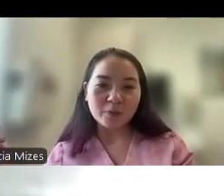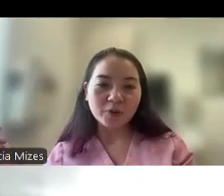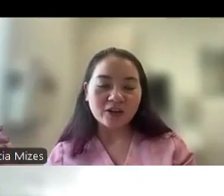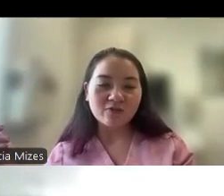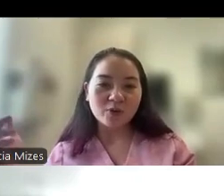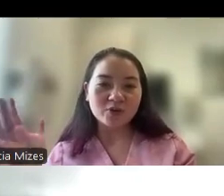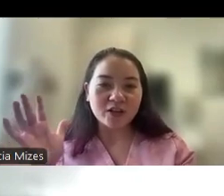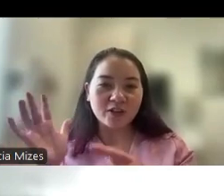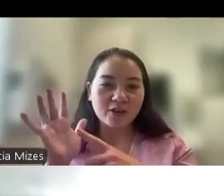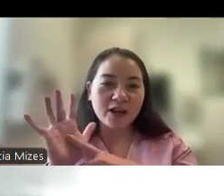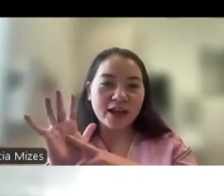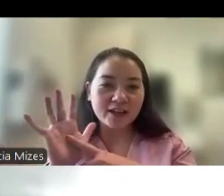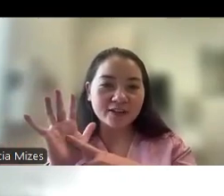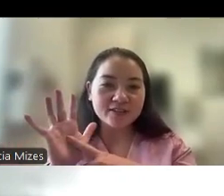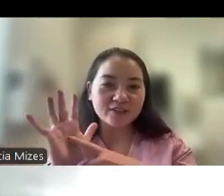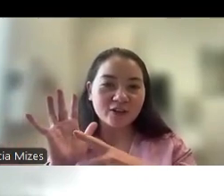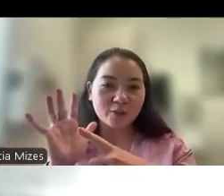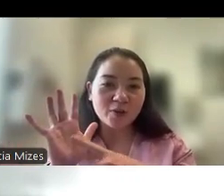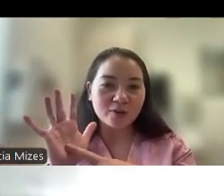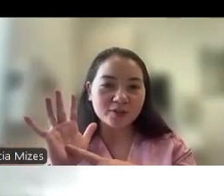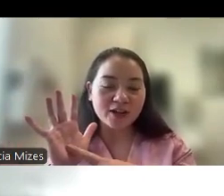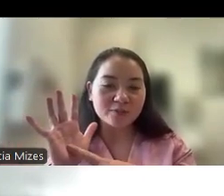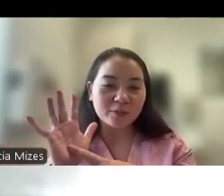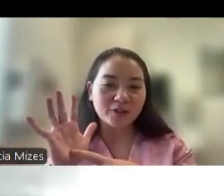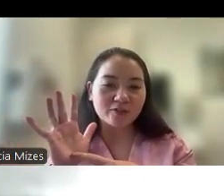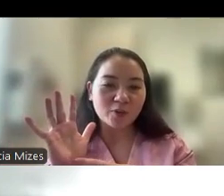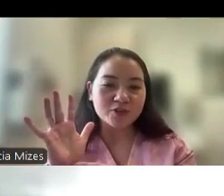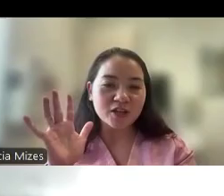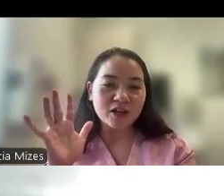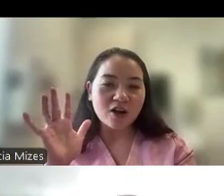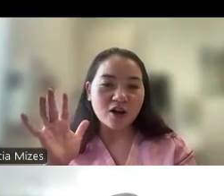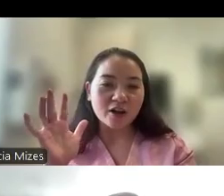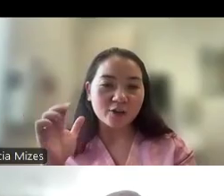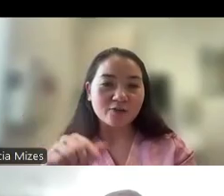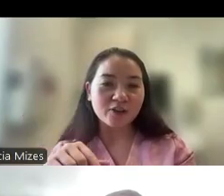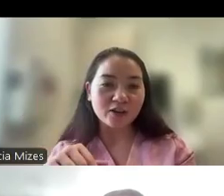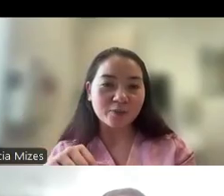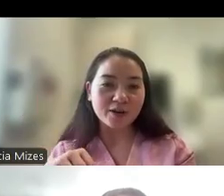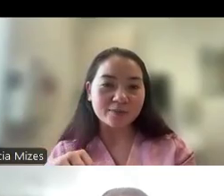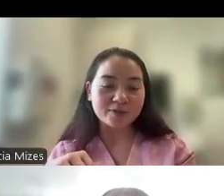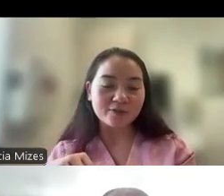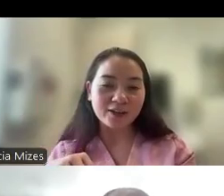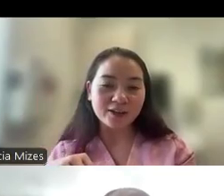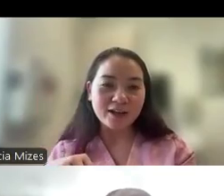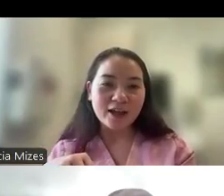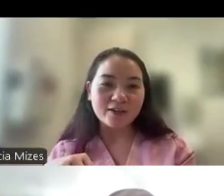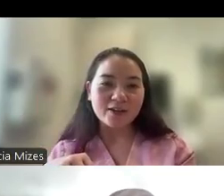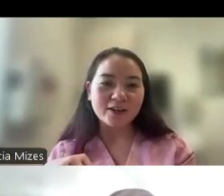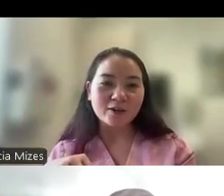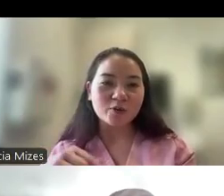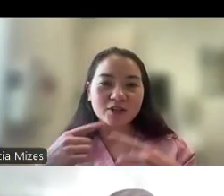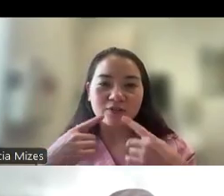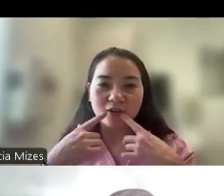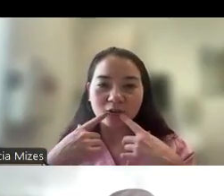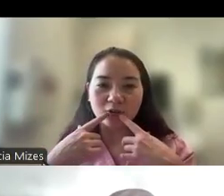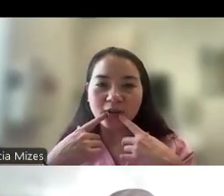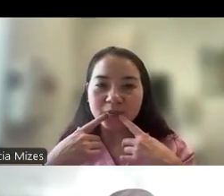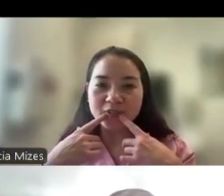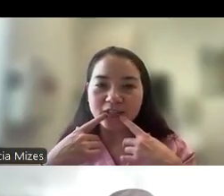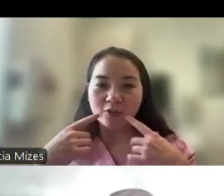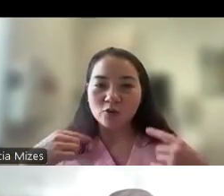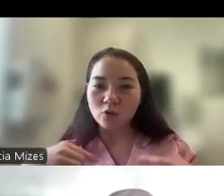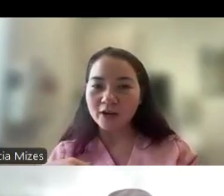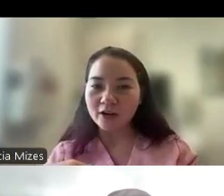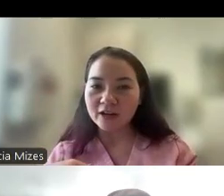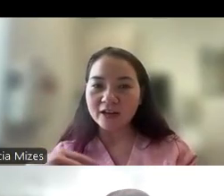So people can have moles on their hands, like on the palms of their hands. People can have moles on their feet, on the bottoms of the feet, and they can get moles even on their